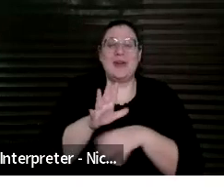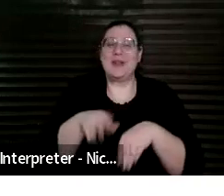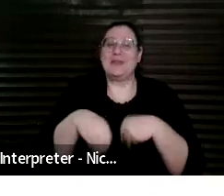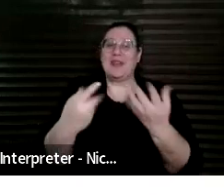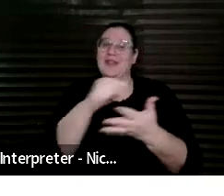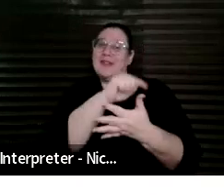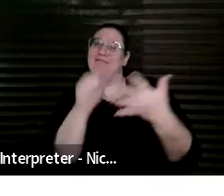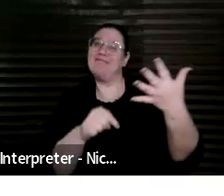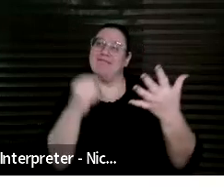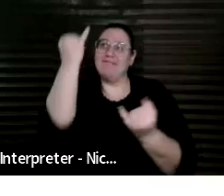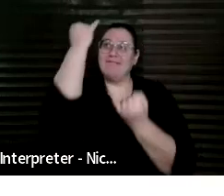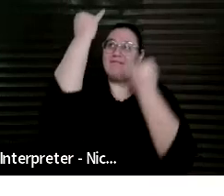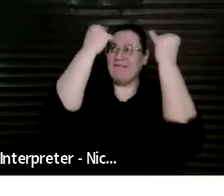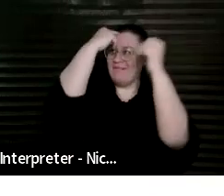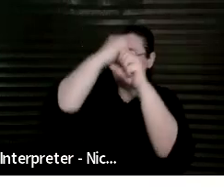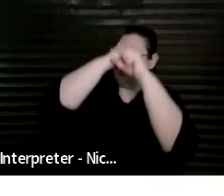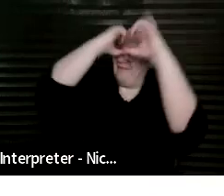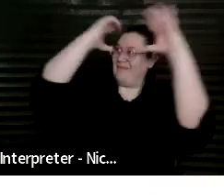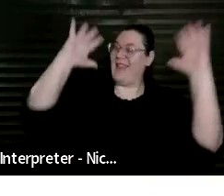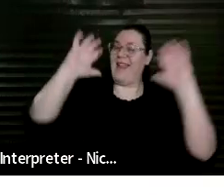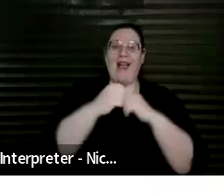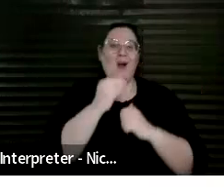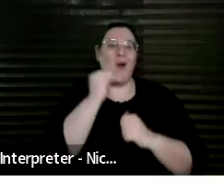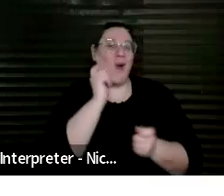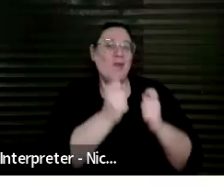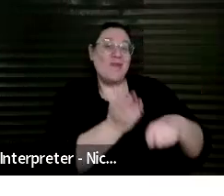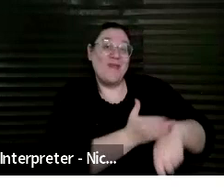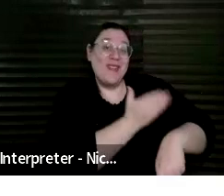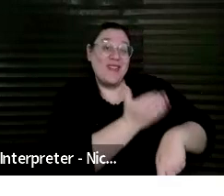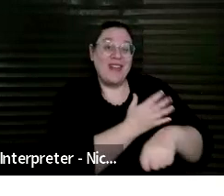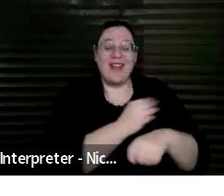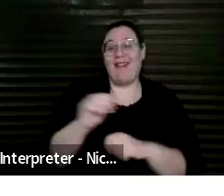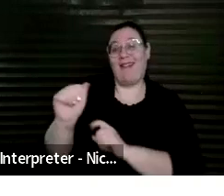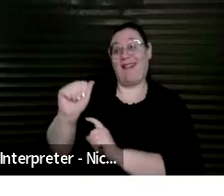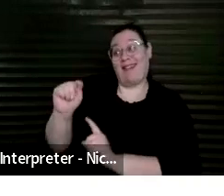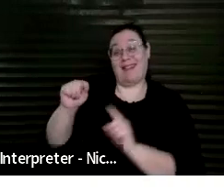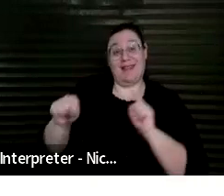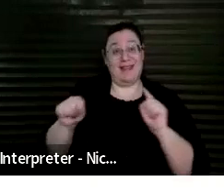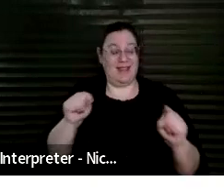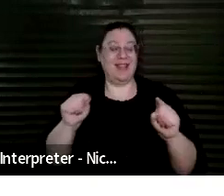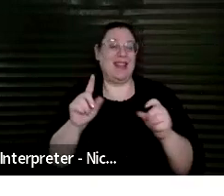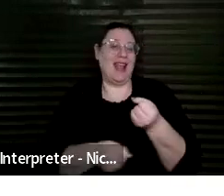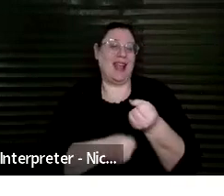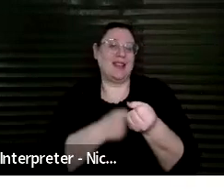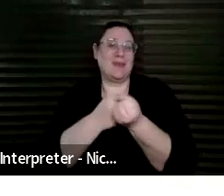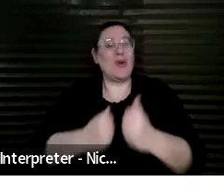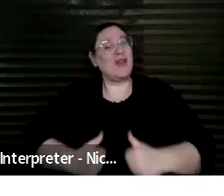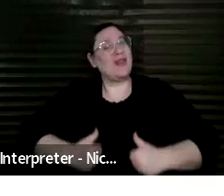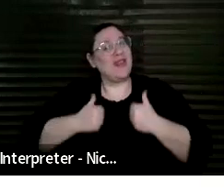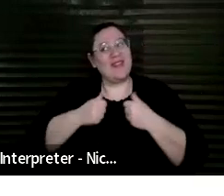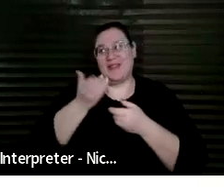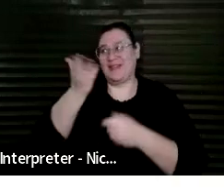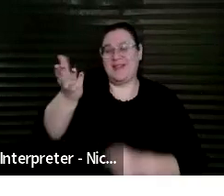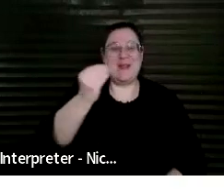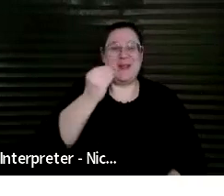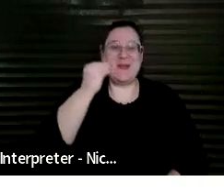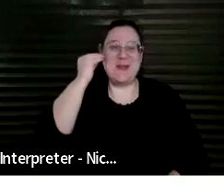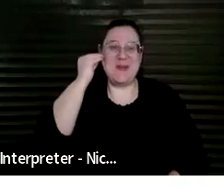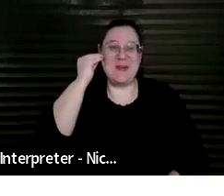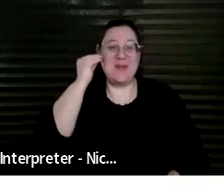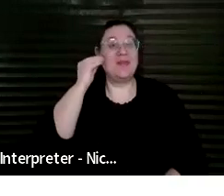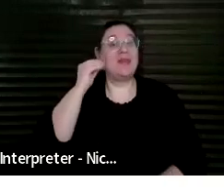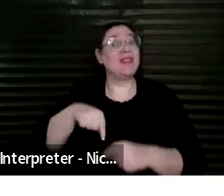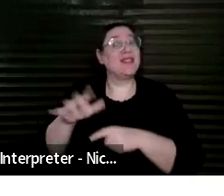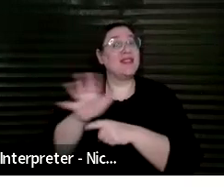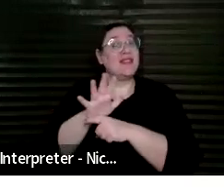and assistive technology can support living at home. This video was brought to you by the Administration for